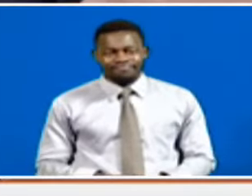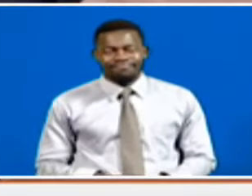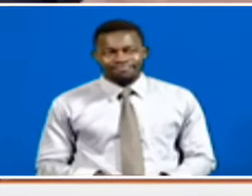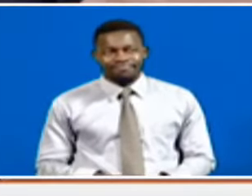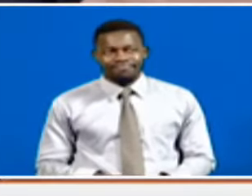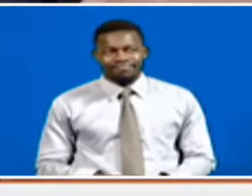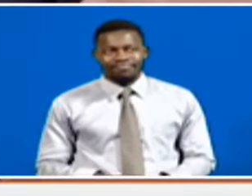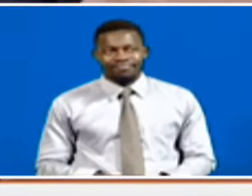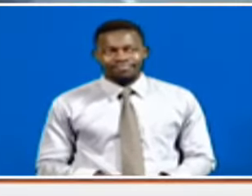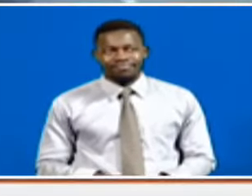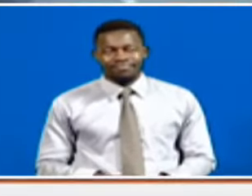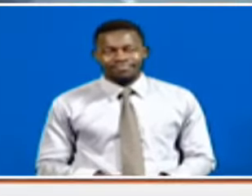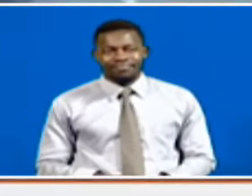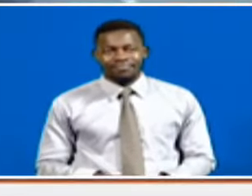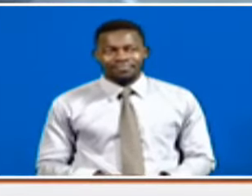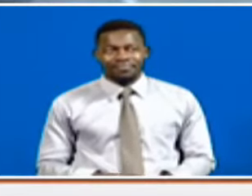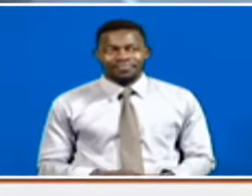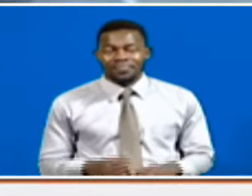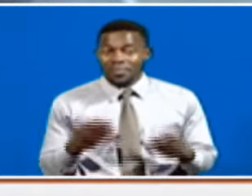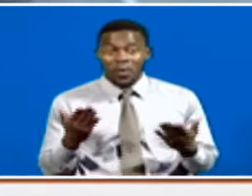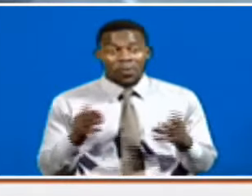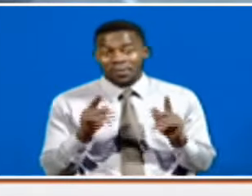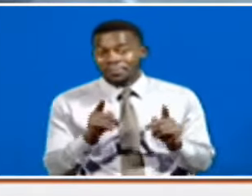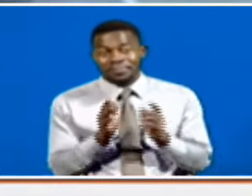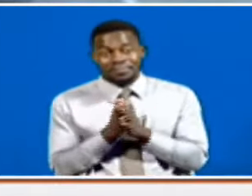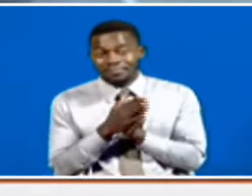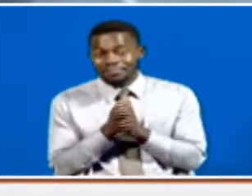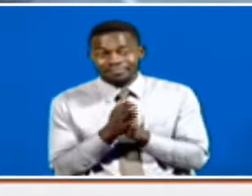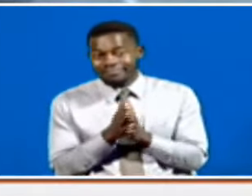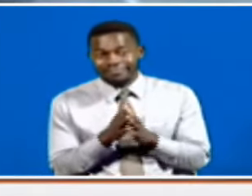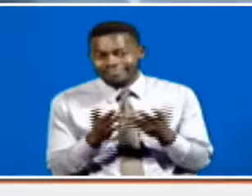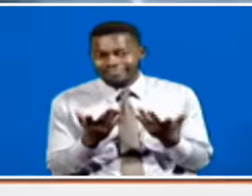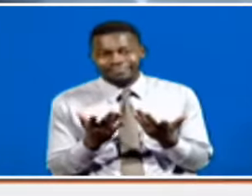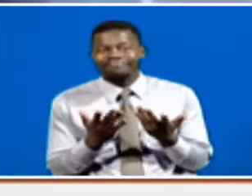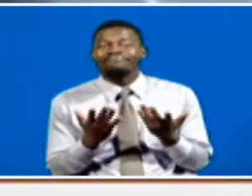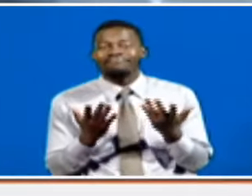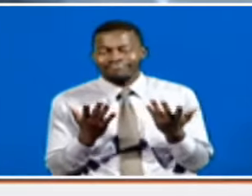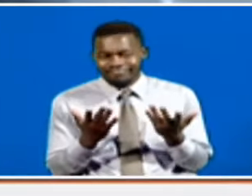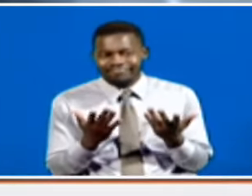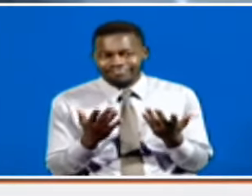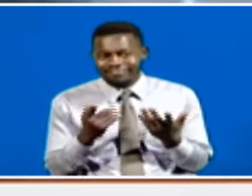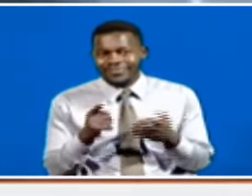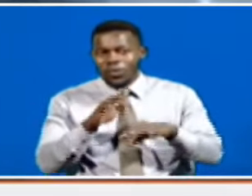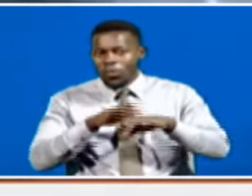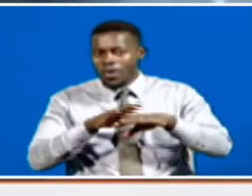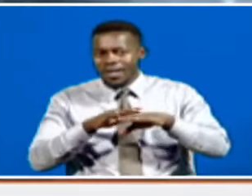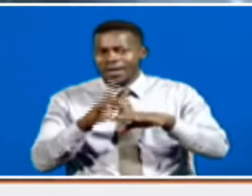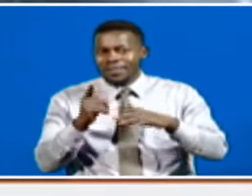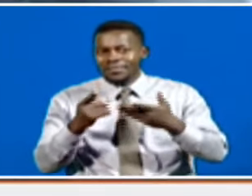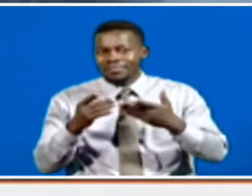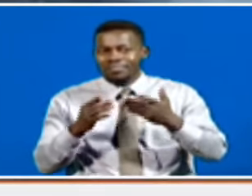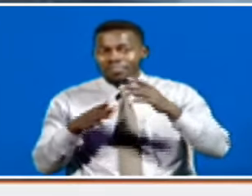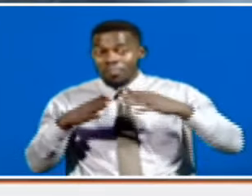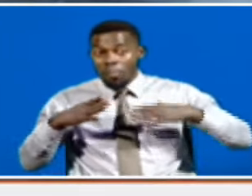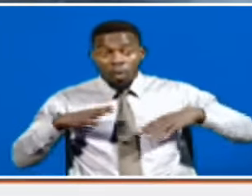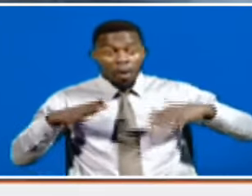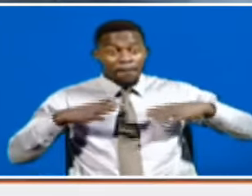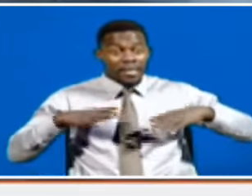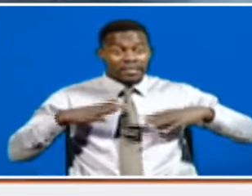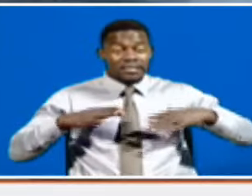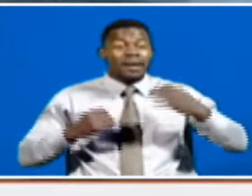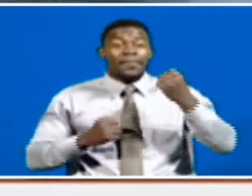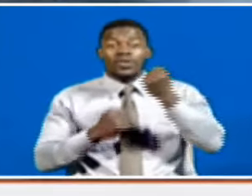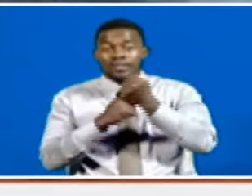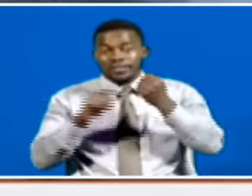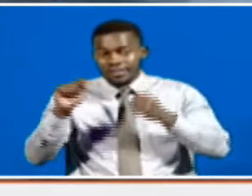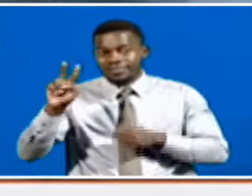So, Dr., let's just take this story right here that talks about those who are supporting TVETS. Now, with thousands of students currently applying for